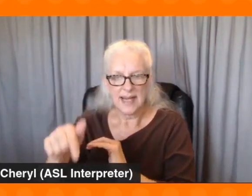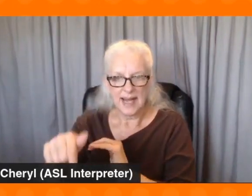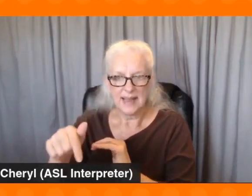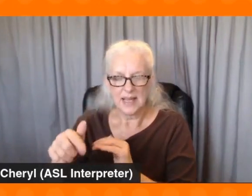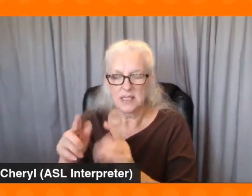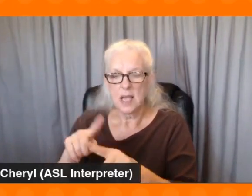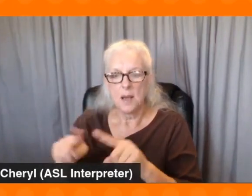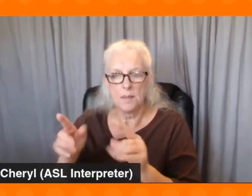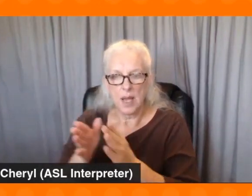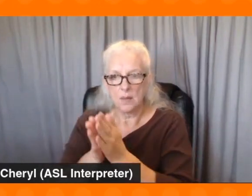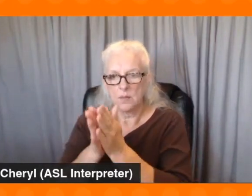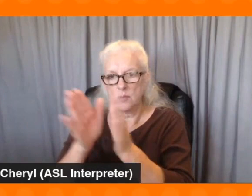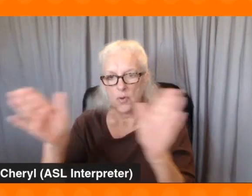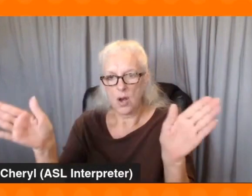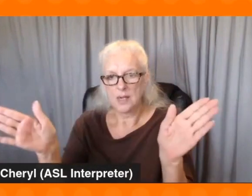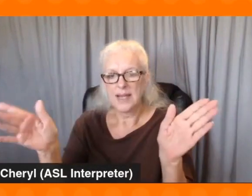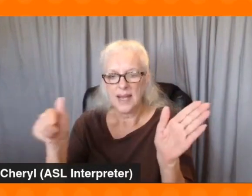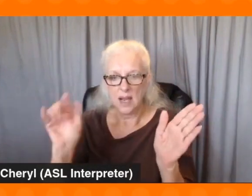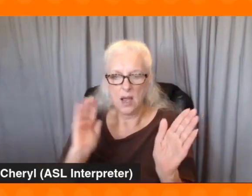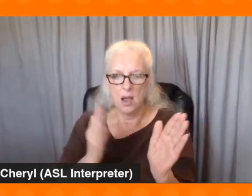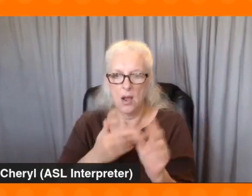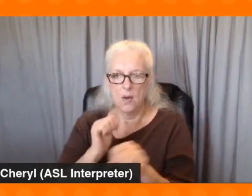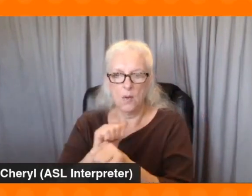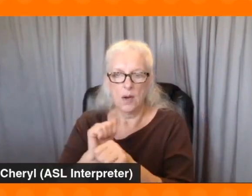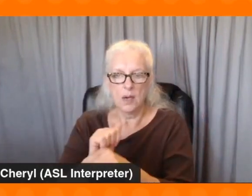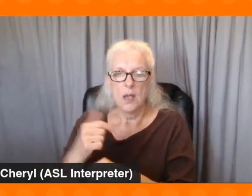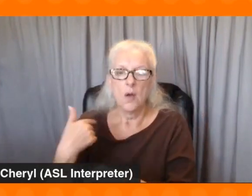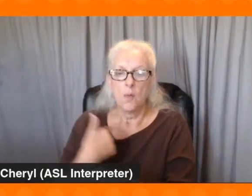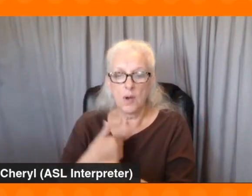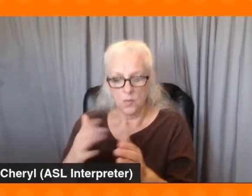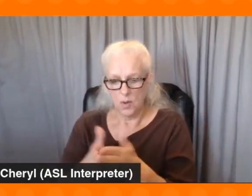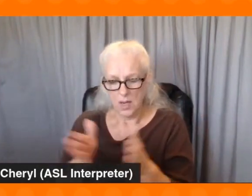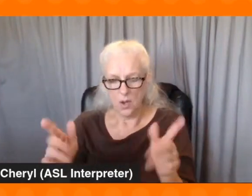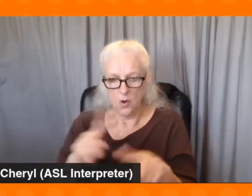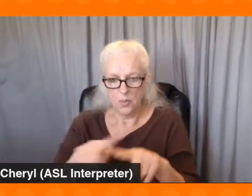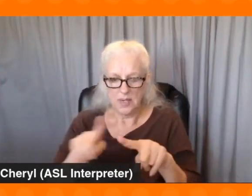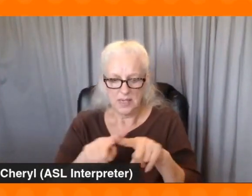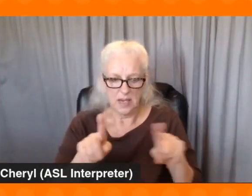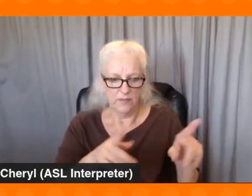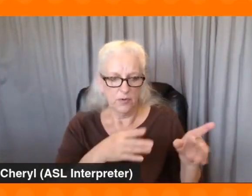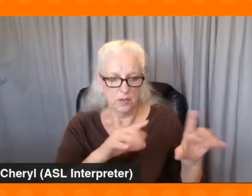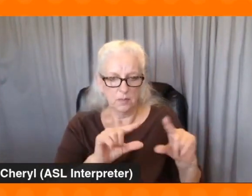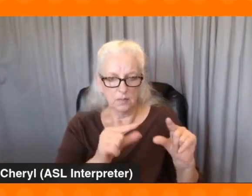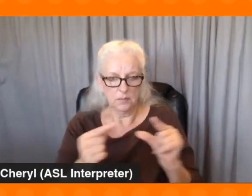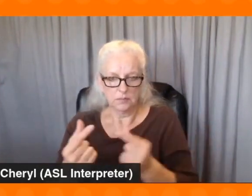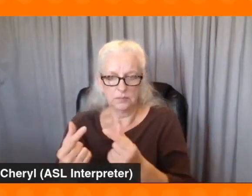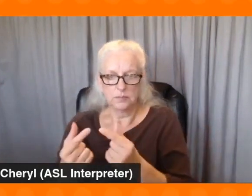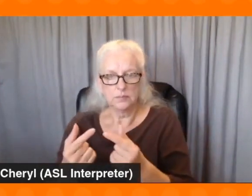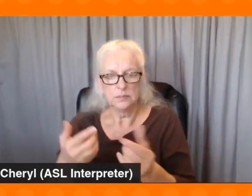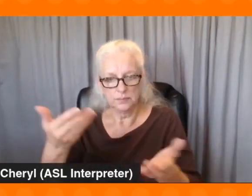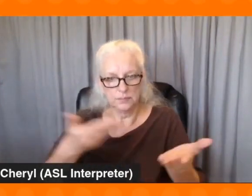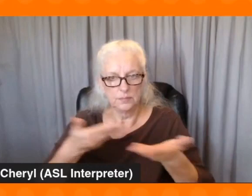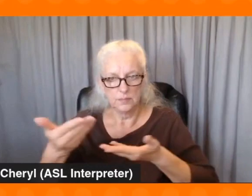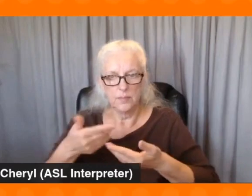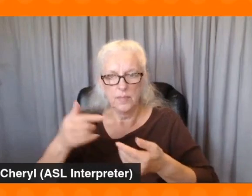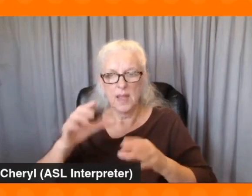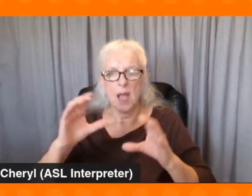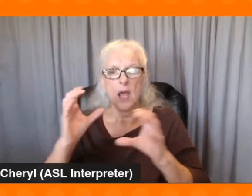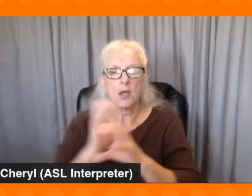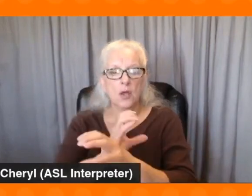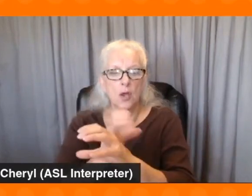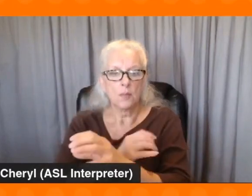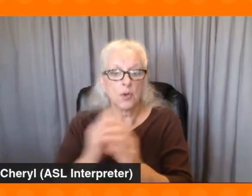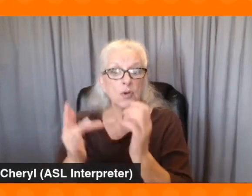participation in computing isn't just about representation. When we open up pathways for diverse groups and nurture unique perspectives, the computing technologies